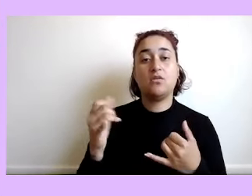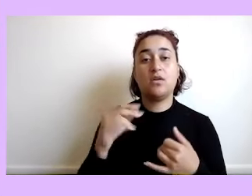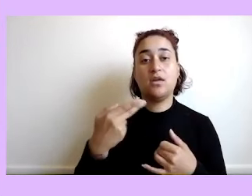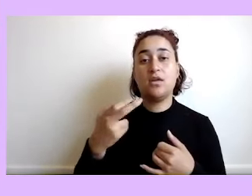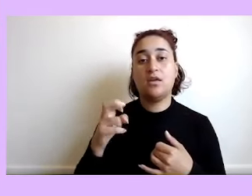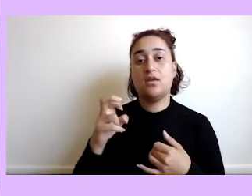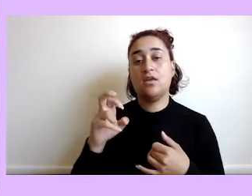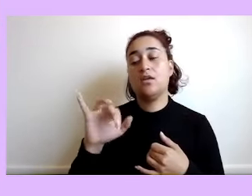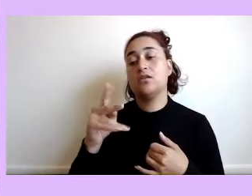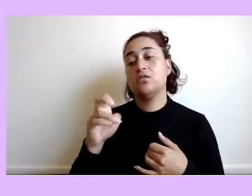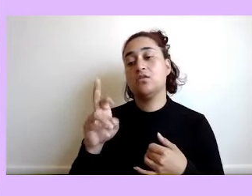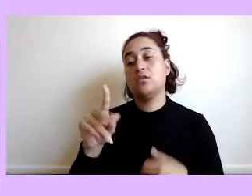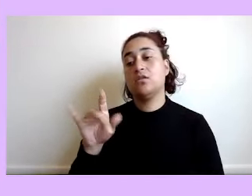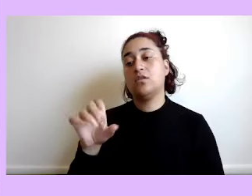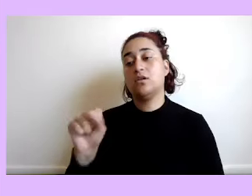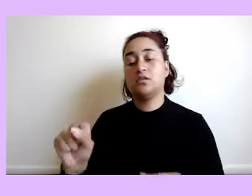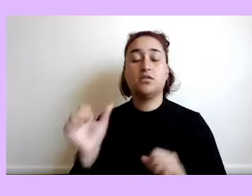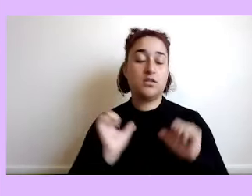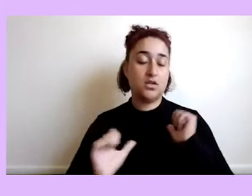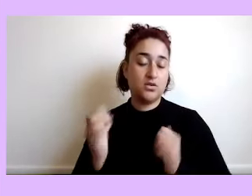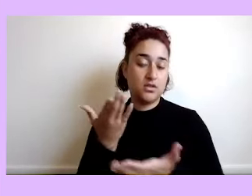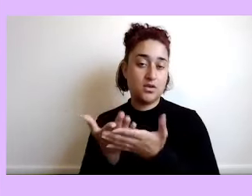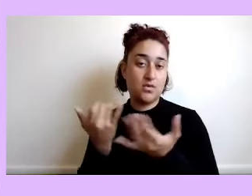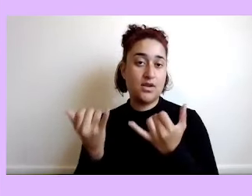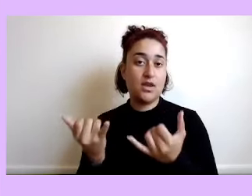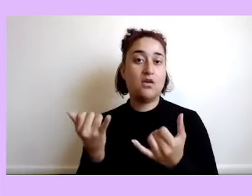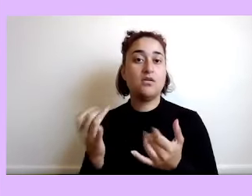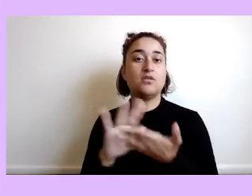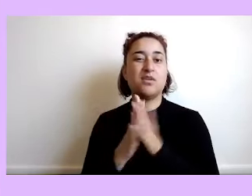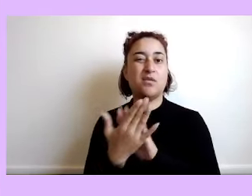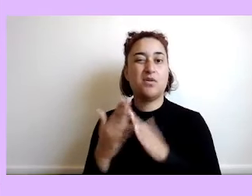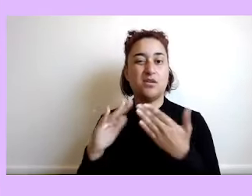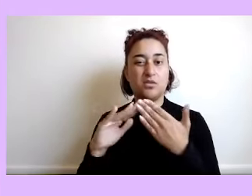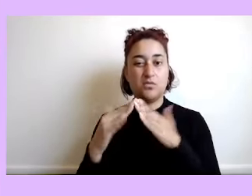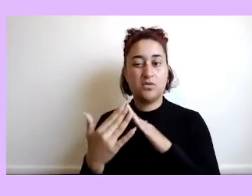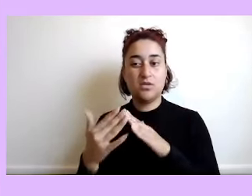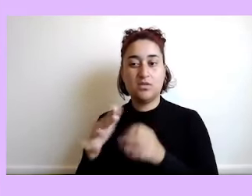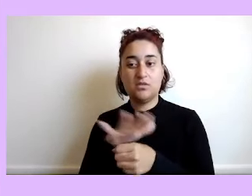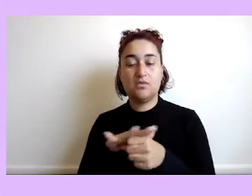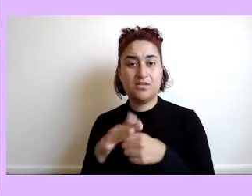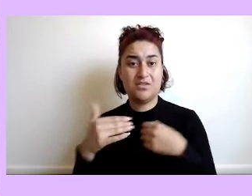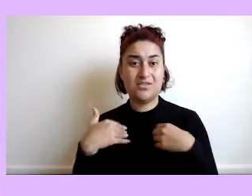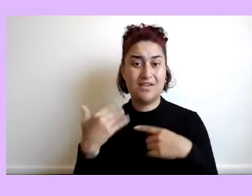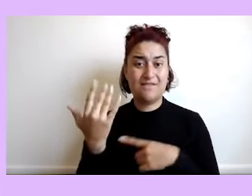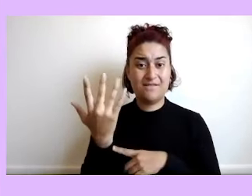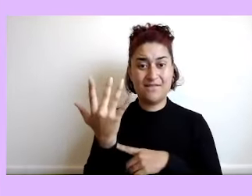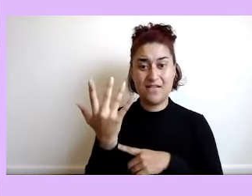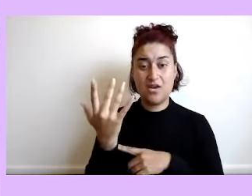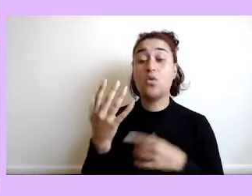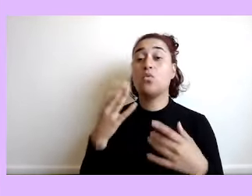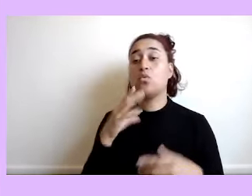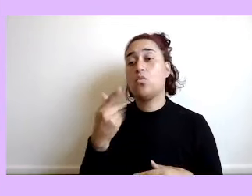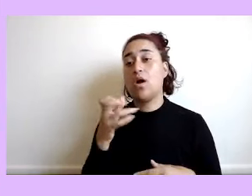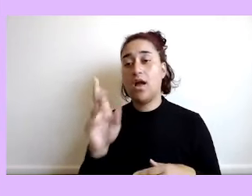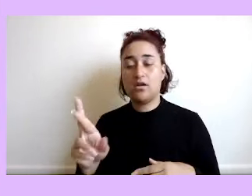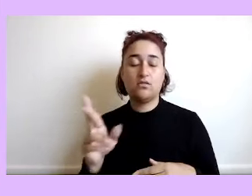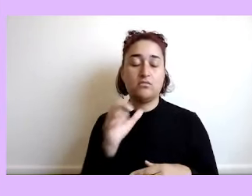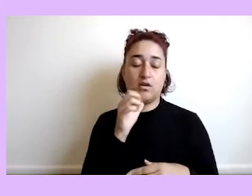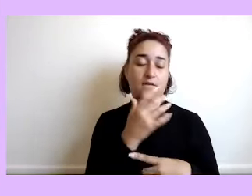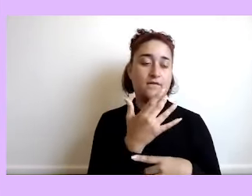functions as a kind of community space. There's choir practices that happen there. There are,